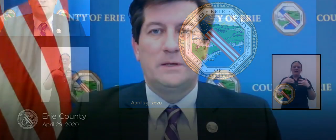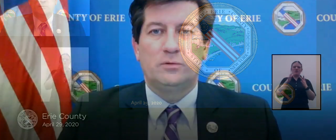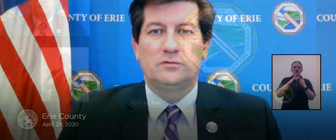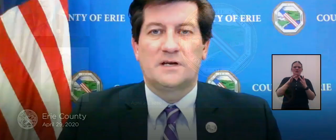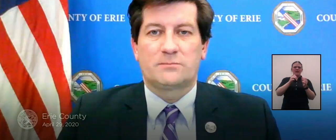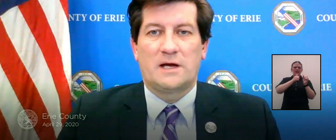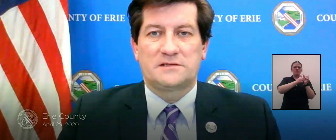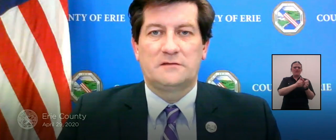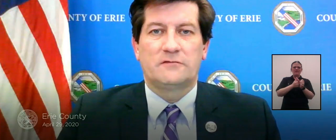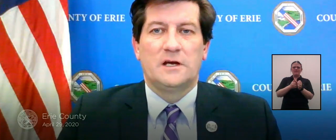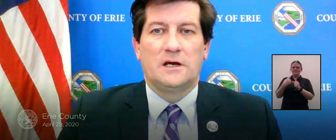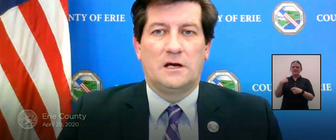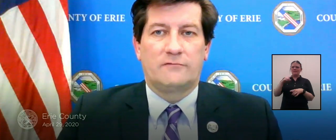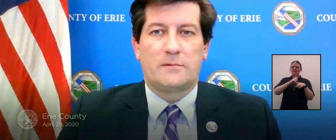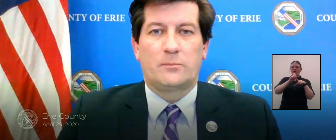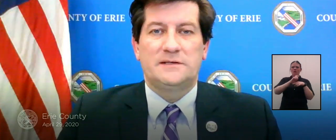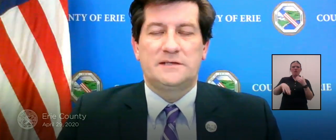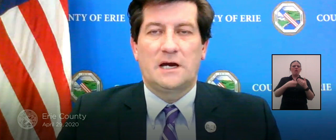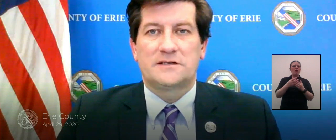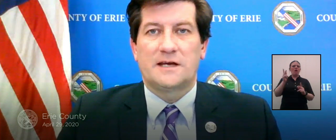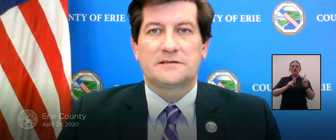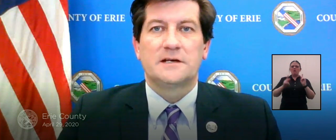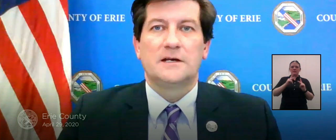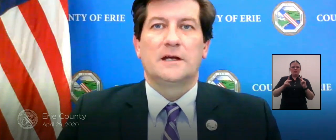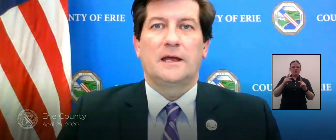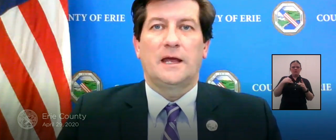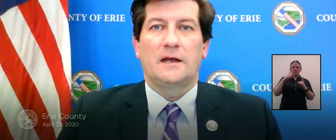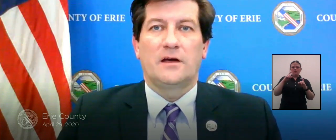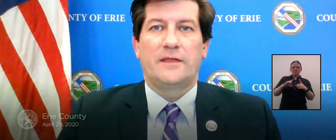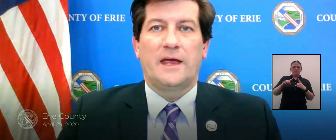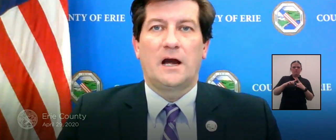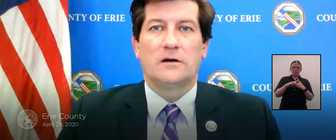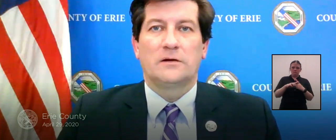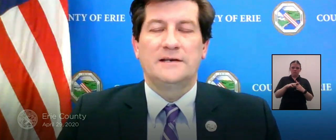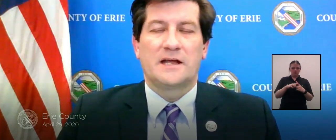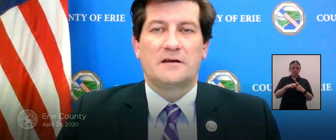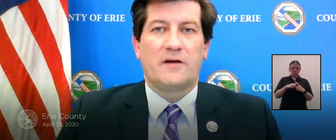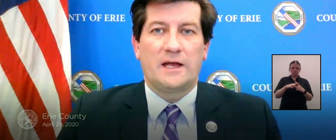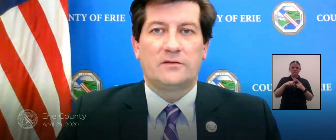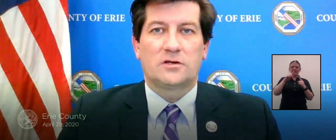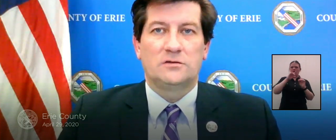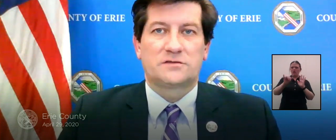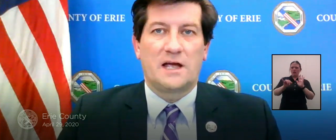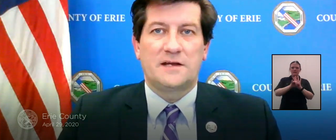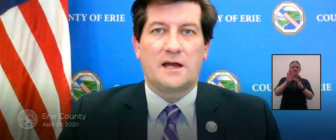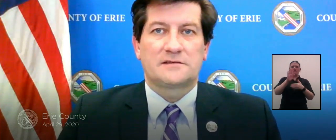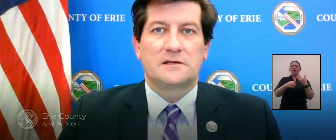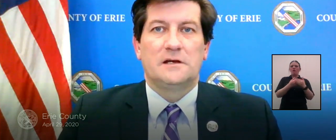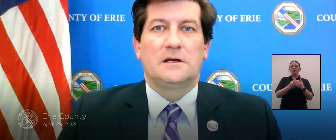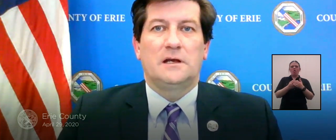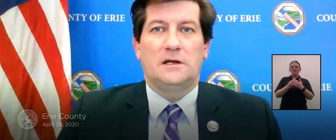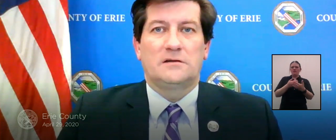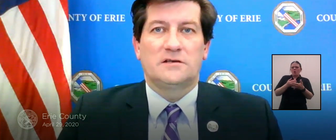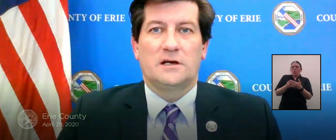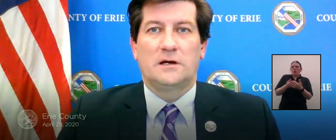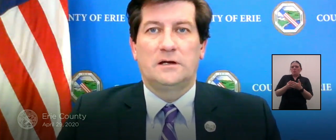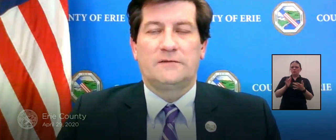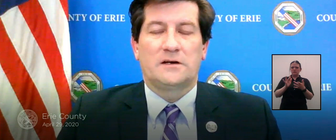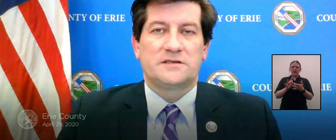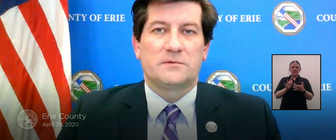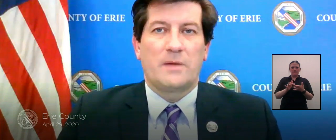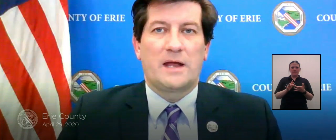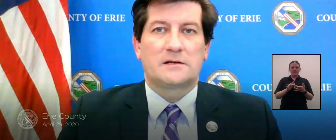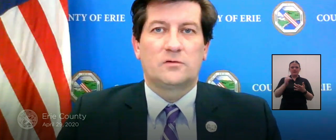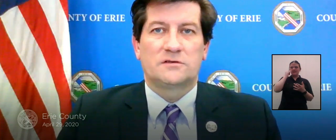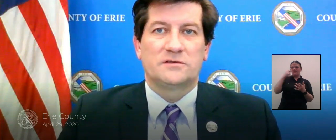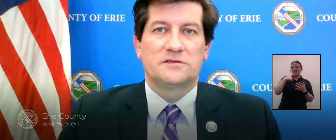call all people who test positive from our PCR test, and they are identifying their close contacts. And if they